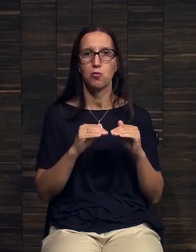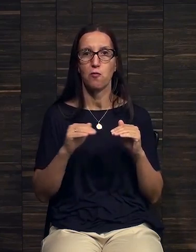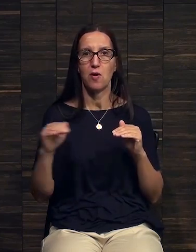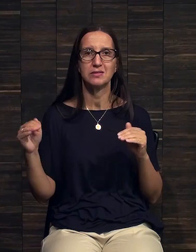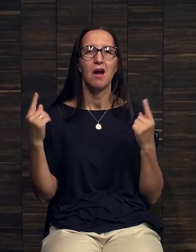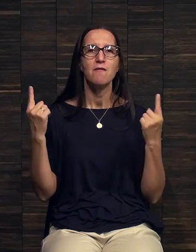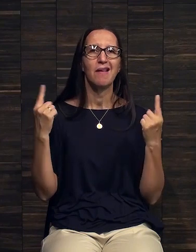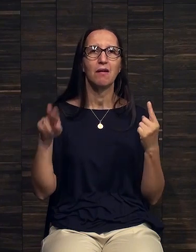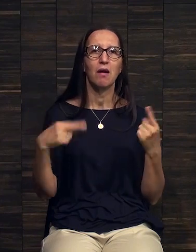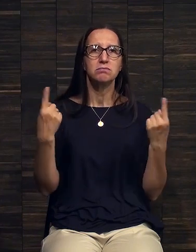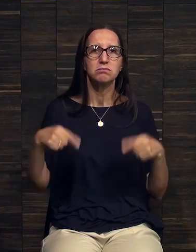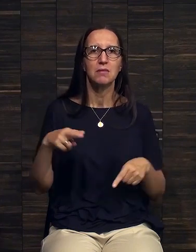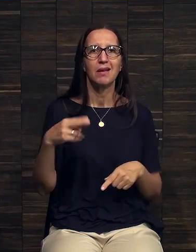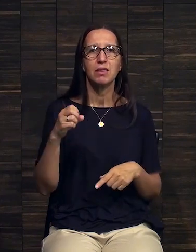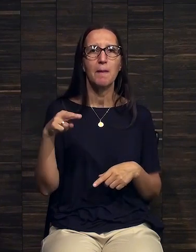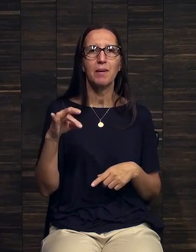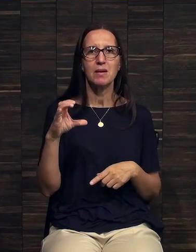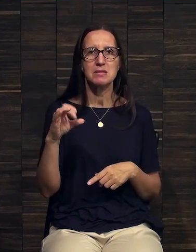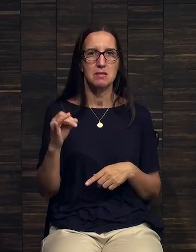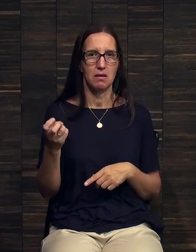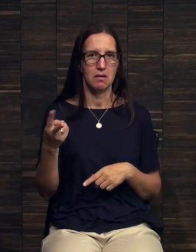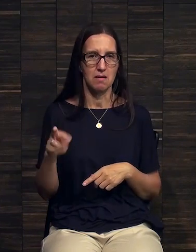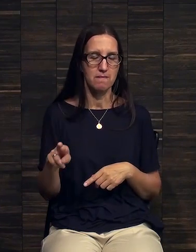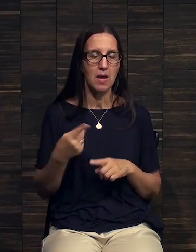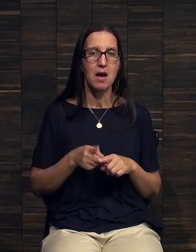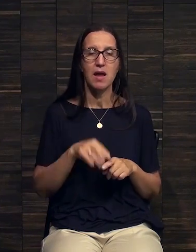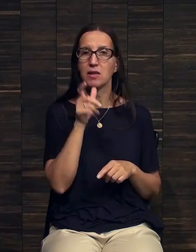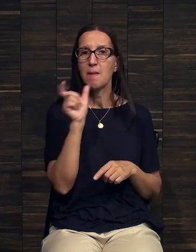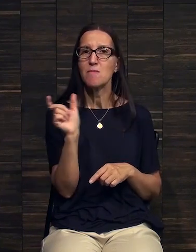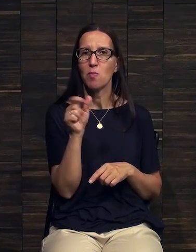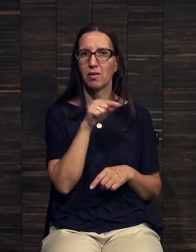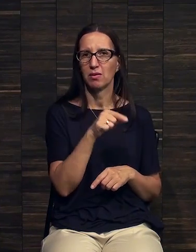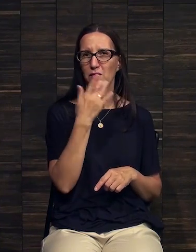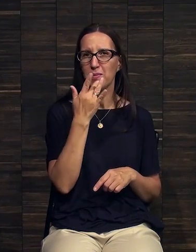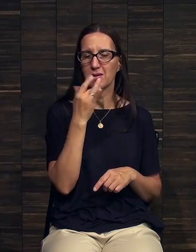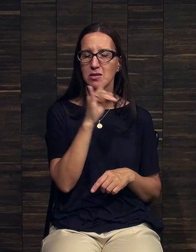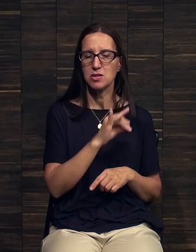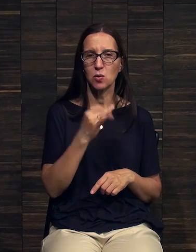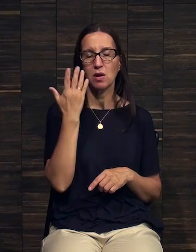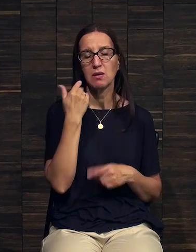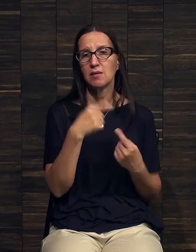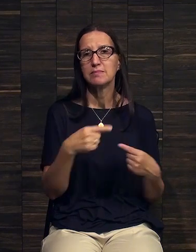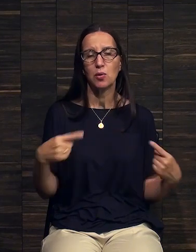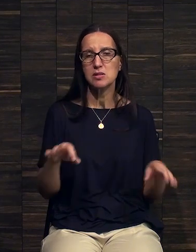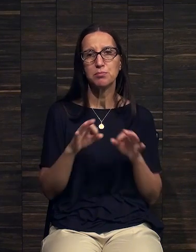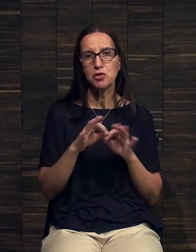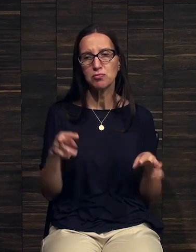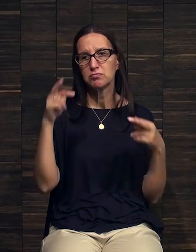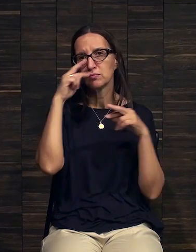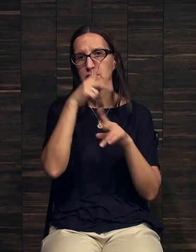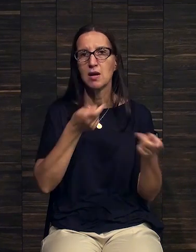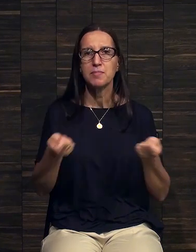there was a Great Depression reaching the stagnation phase. Great Depression is due